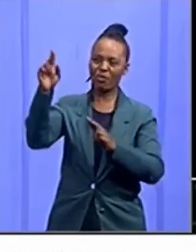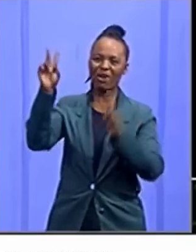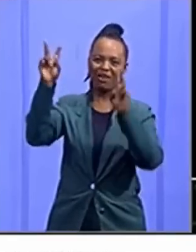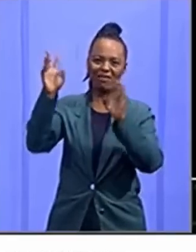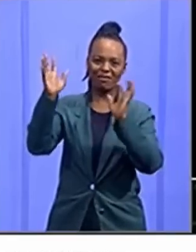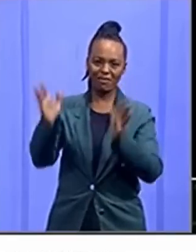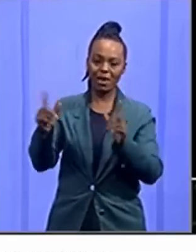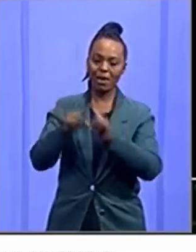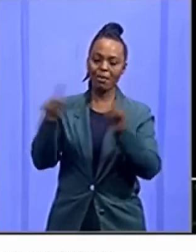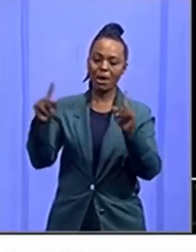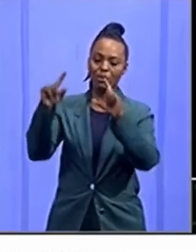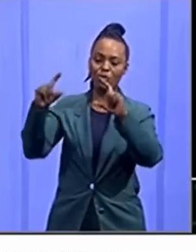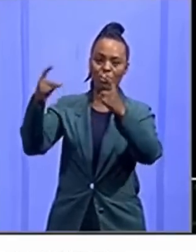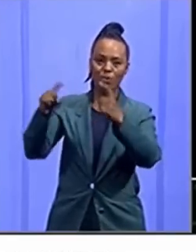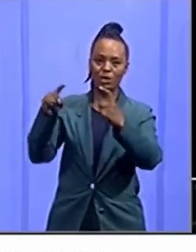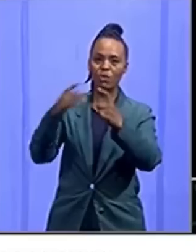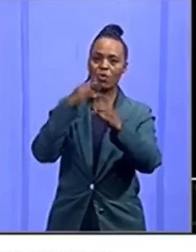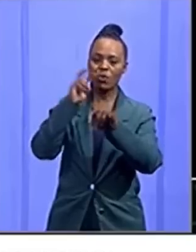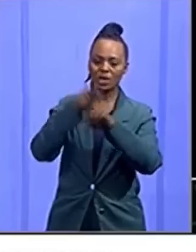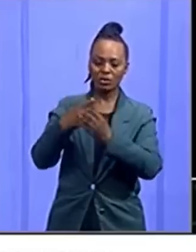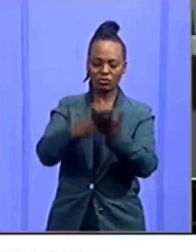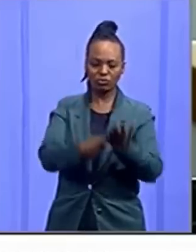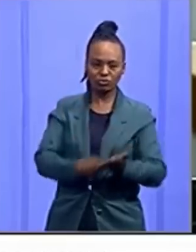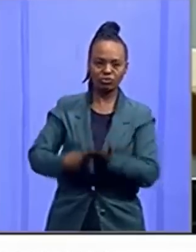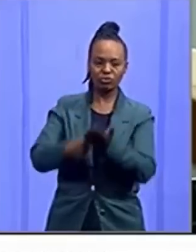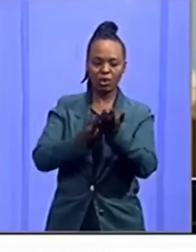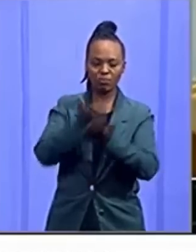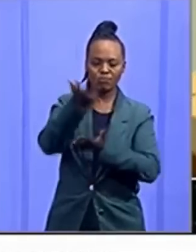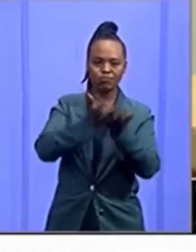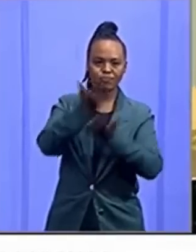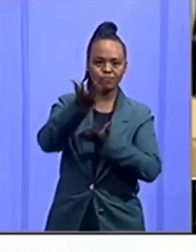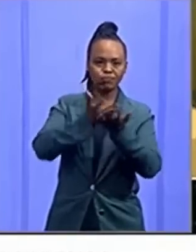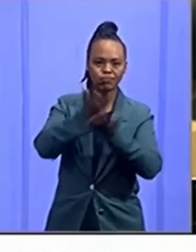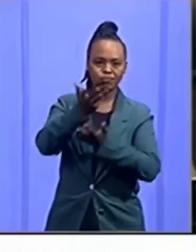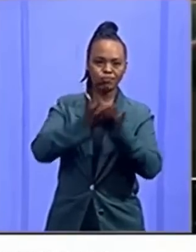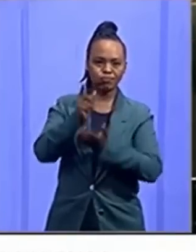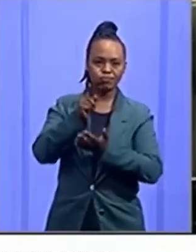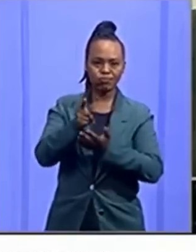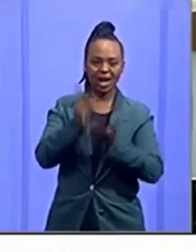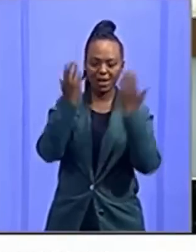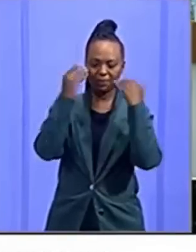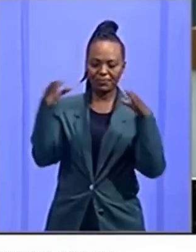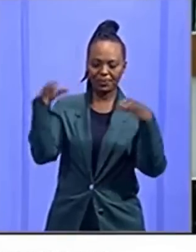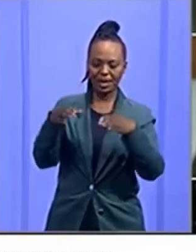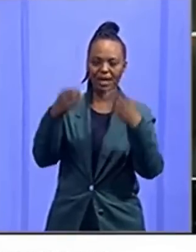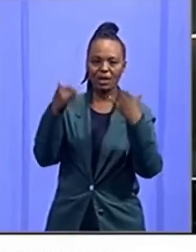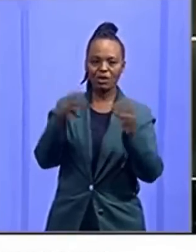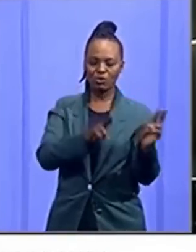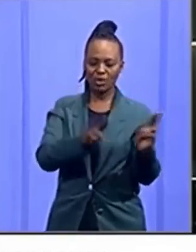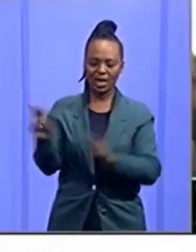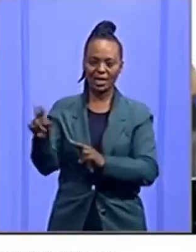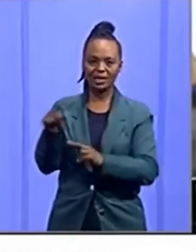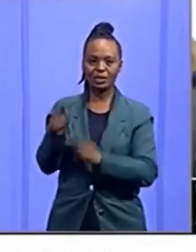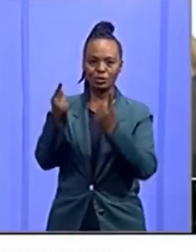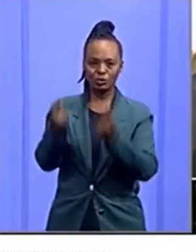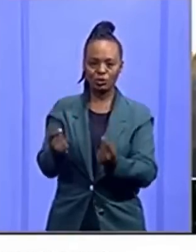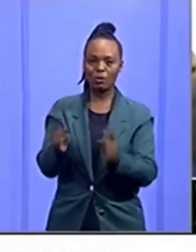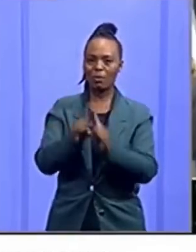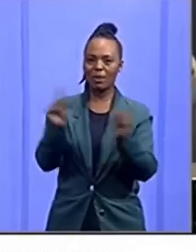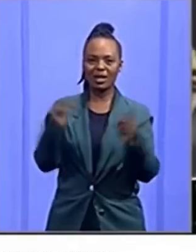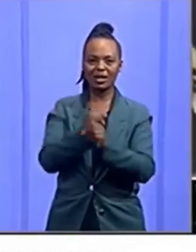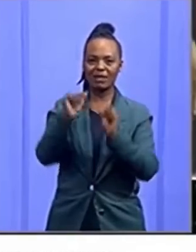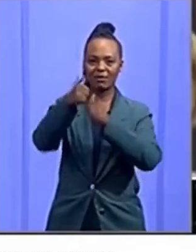but the committee that was meant to sit and process and do all kinds of actions to be ready for this thing did not